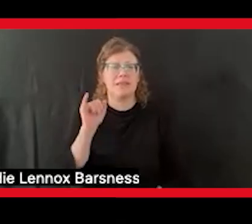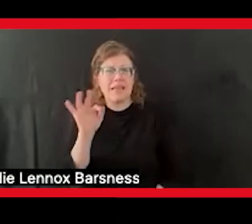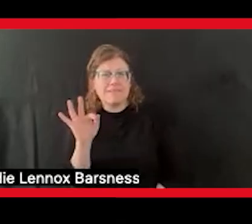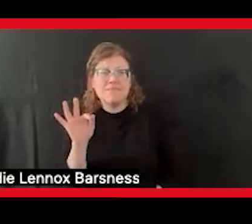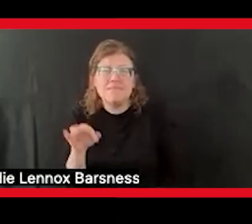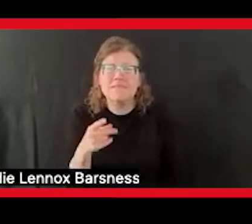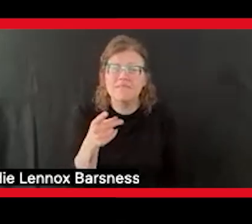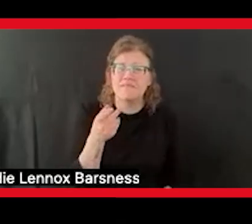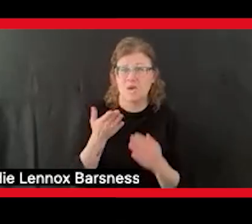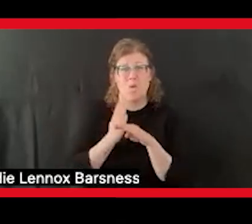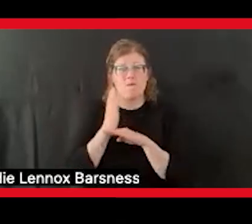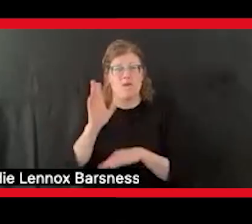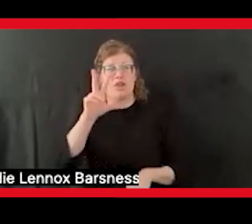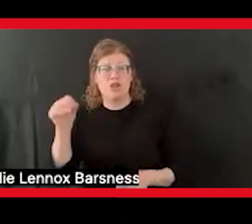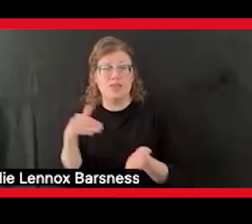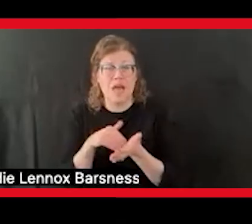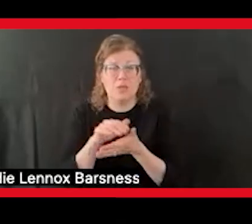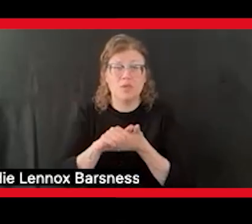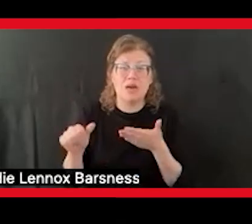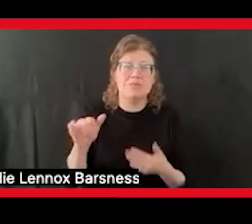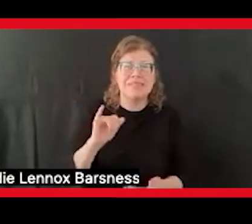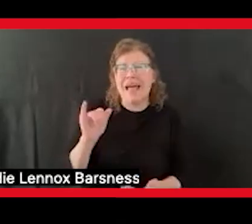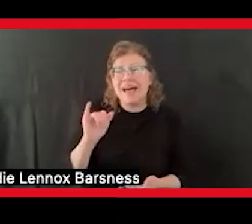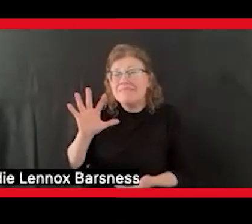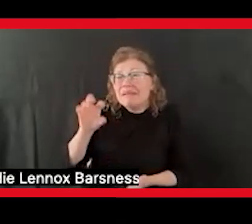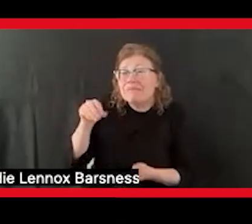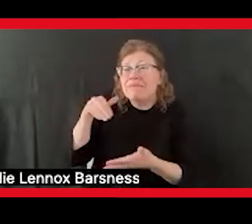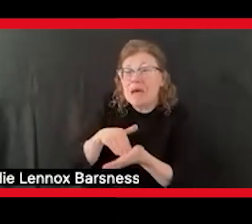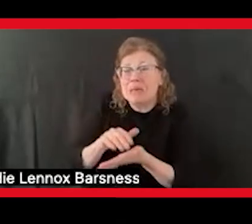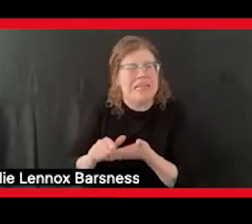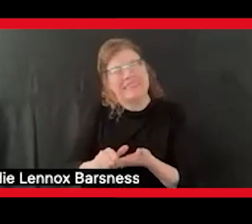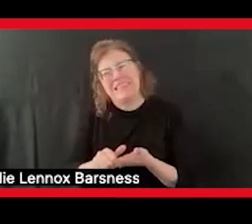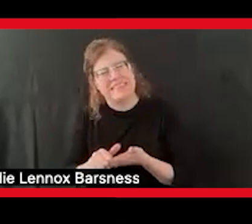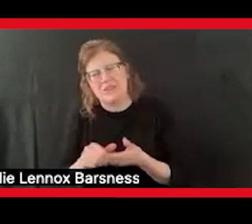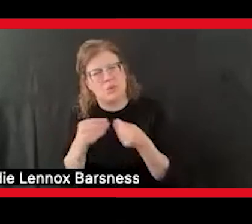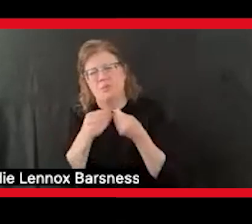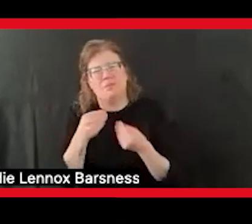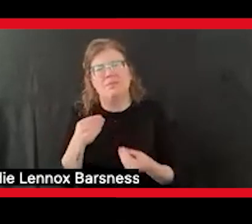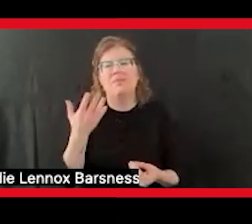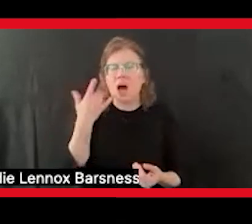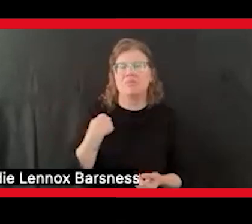show how you intend to fund or raise funds to support the remaining part that is